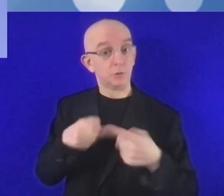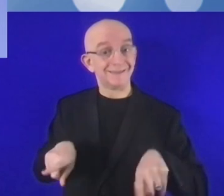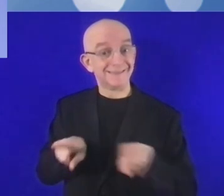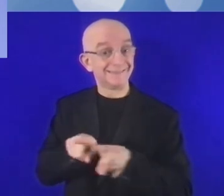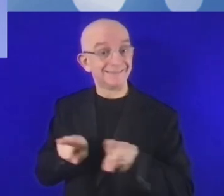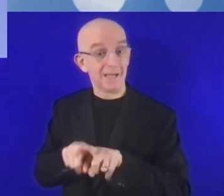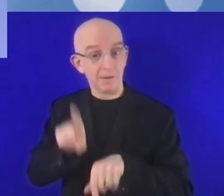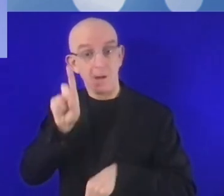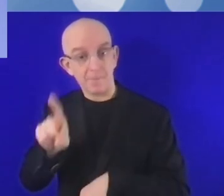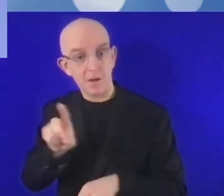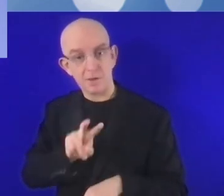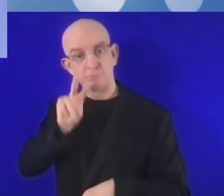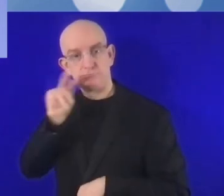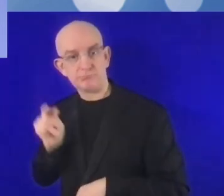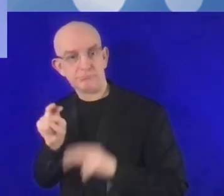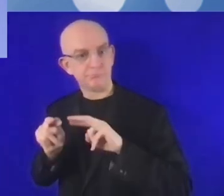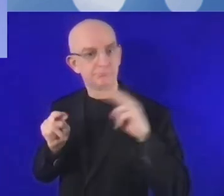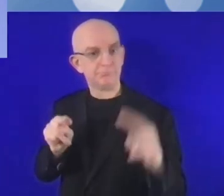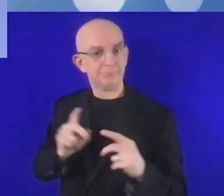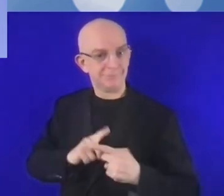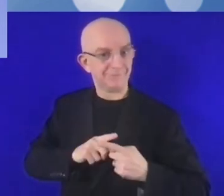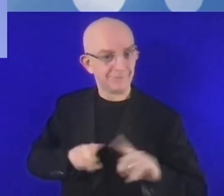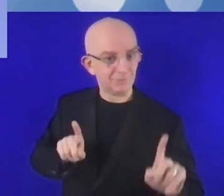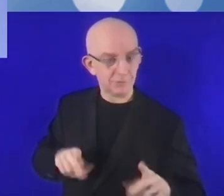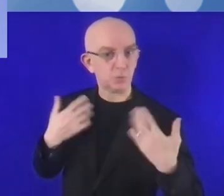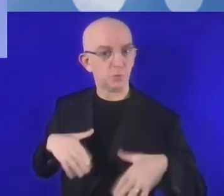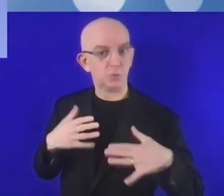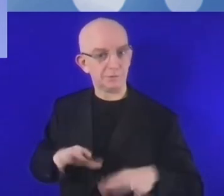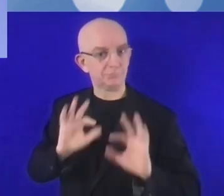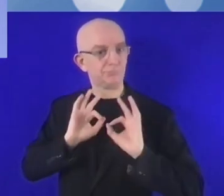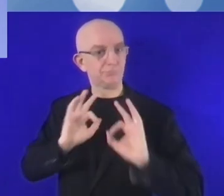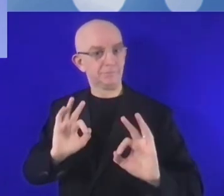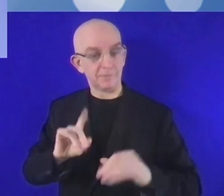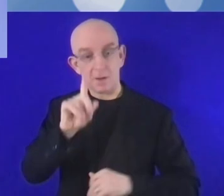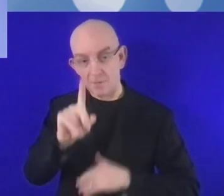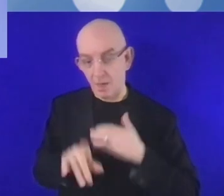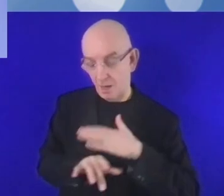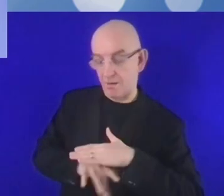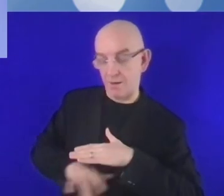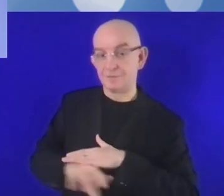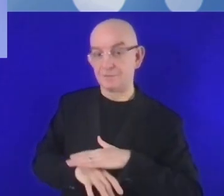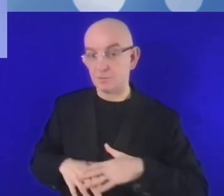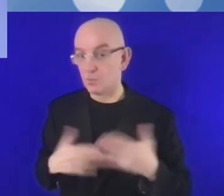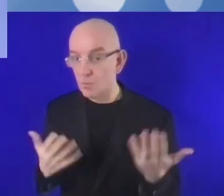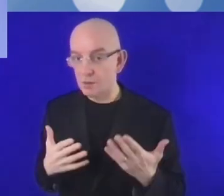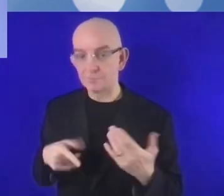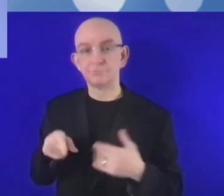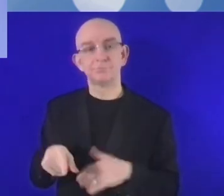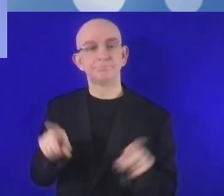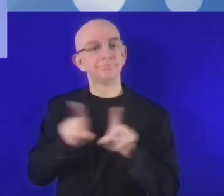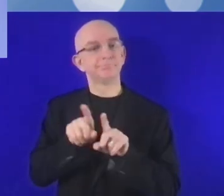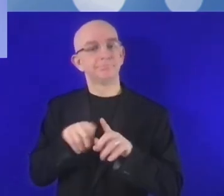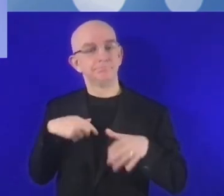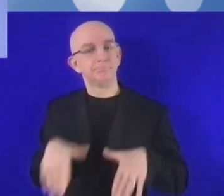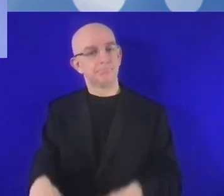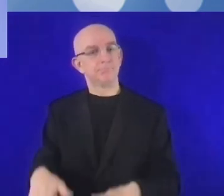But underneath, there's a more objective and more important layer, which can be scientifically analyzed, measured,